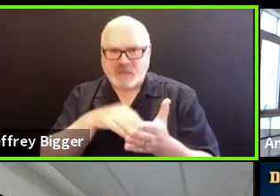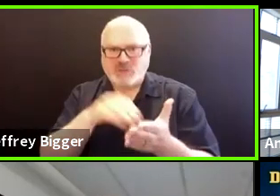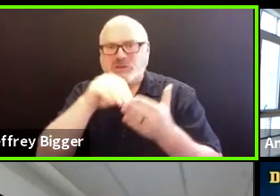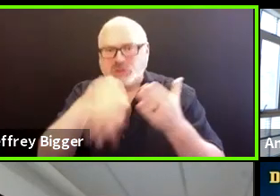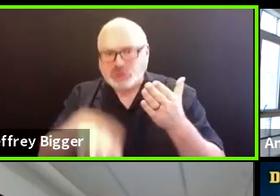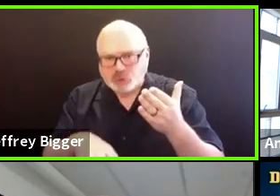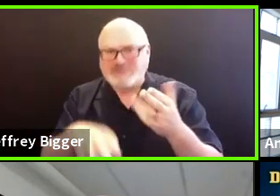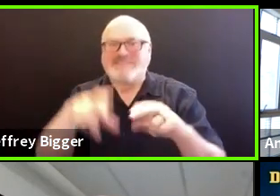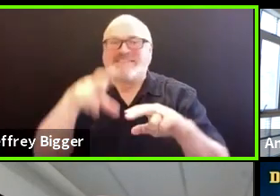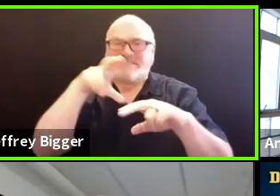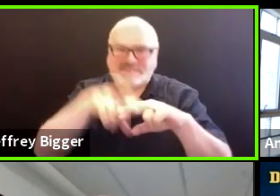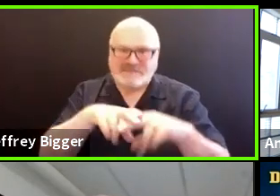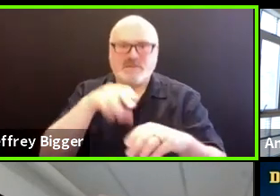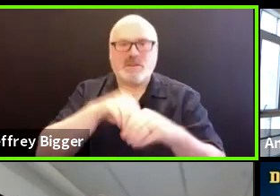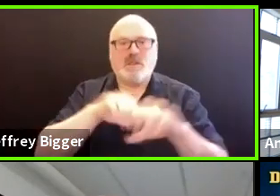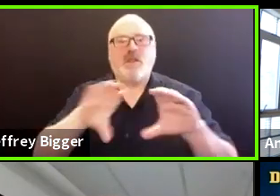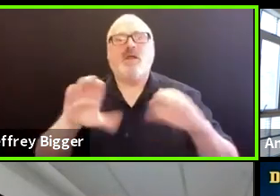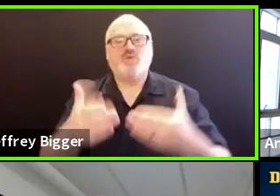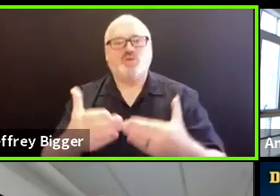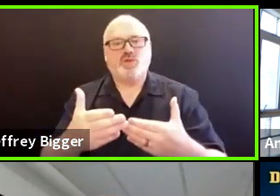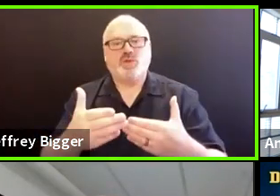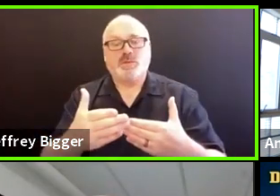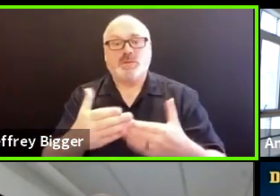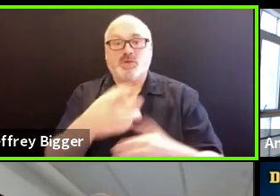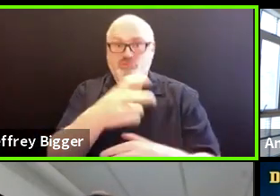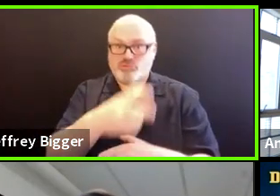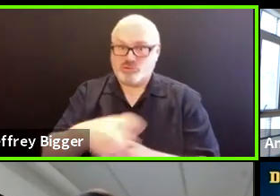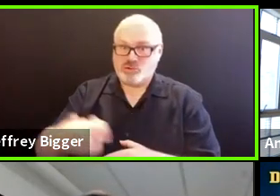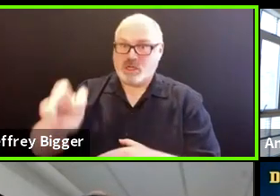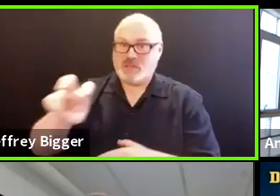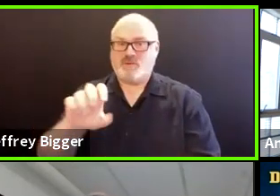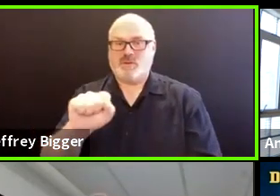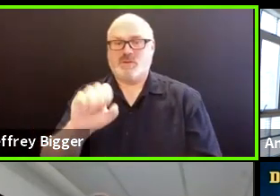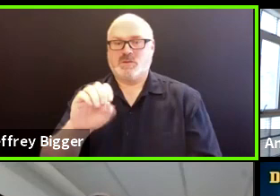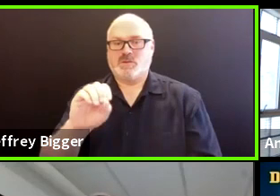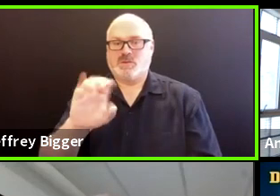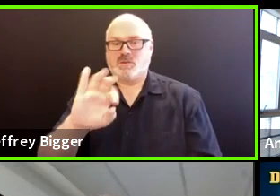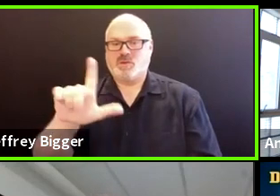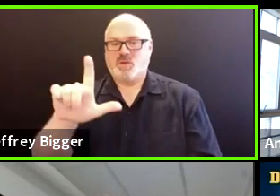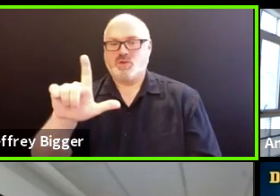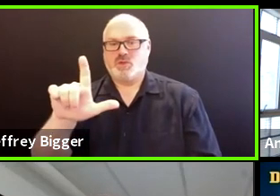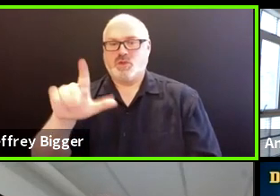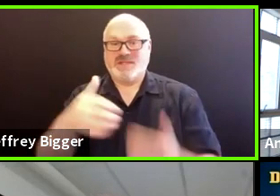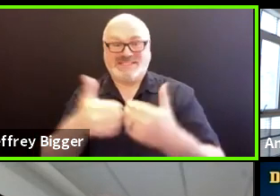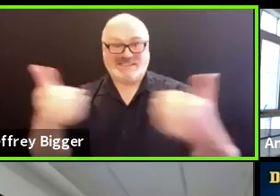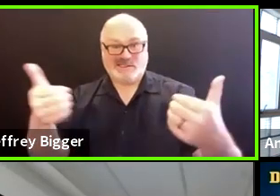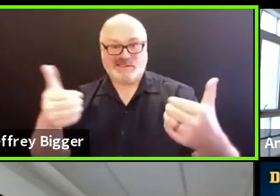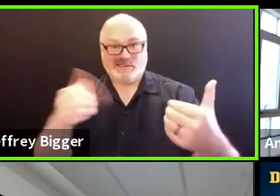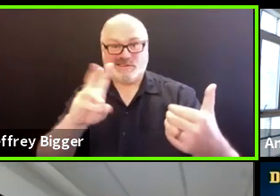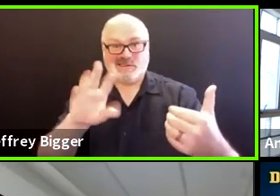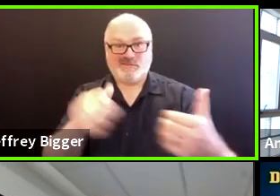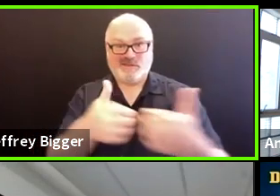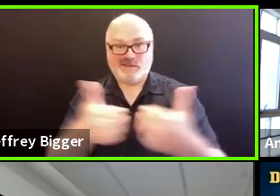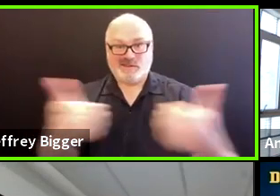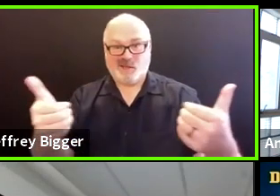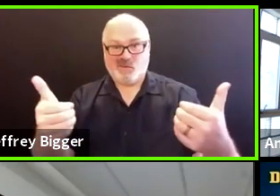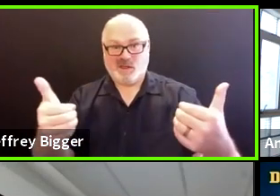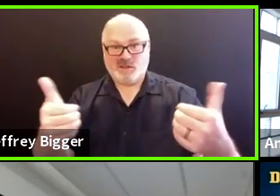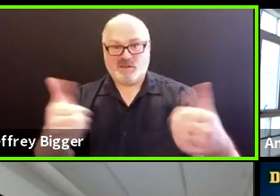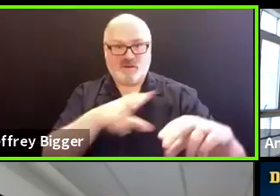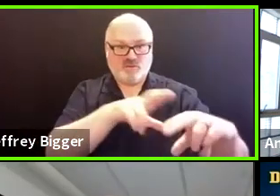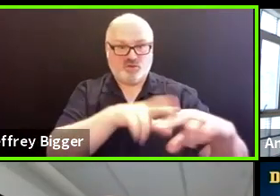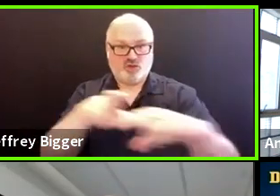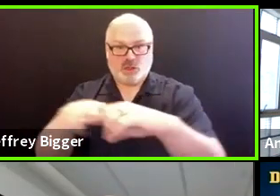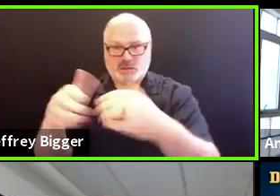in classes. In going to a socially distanced environment where there's 6 feet of separation between seats in